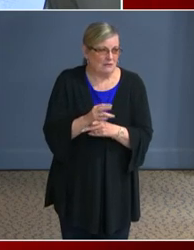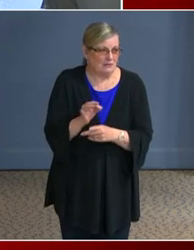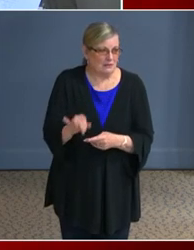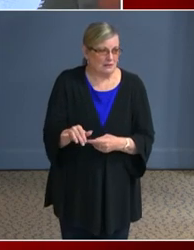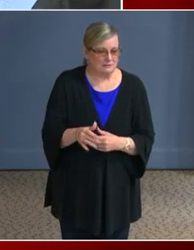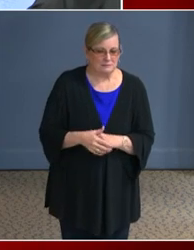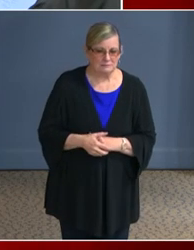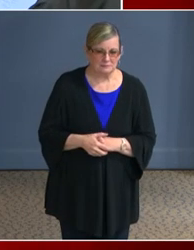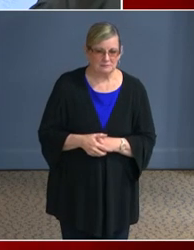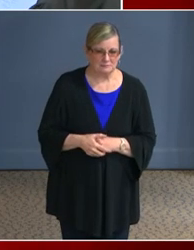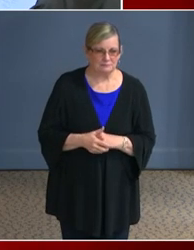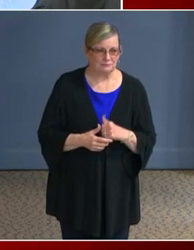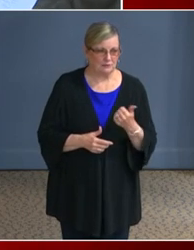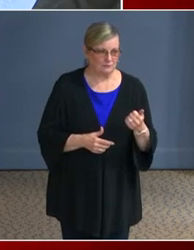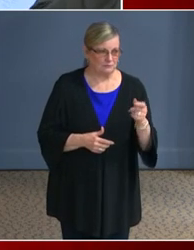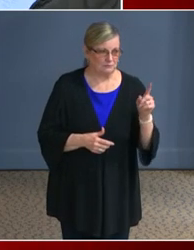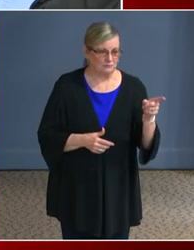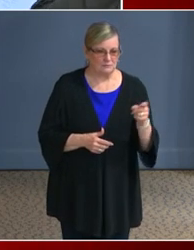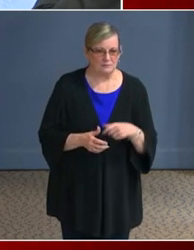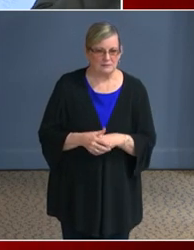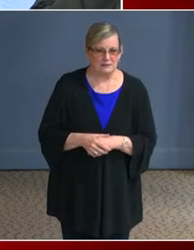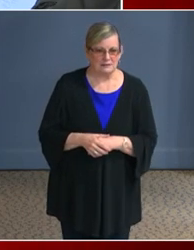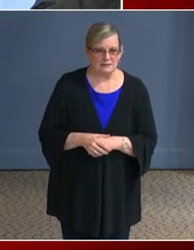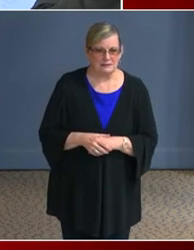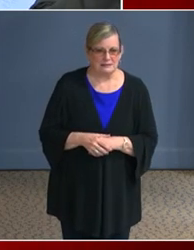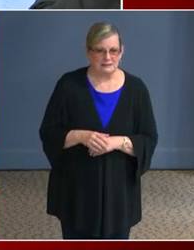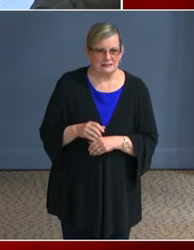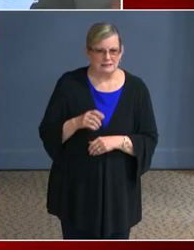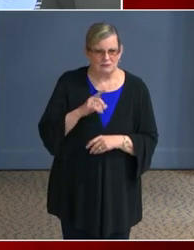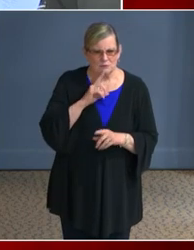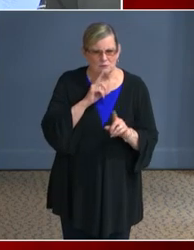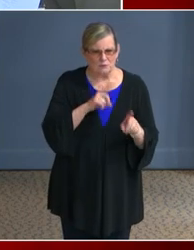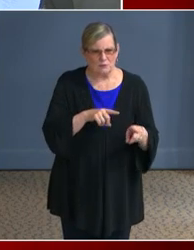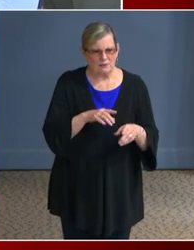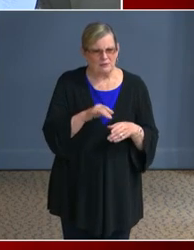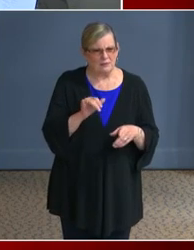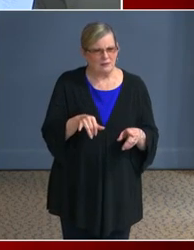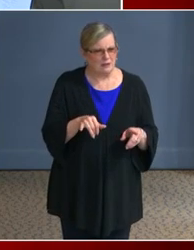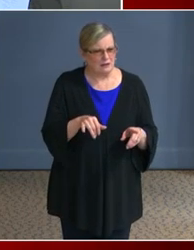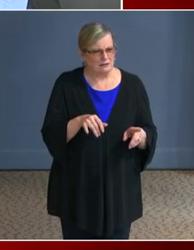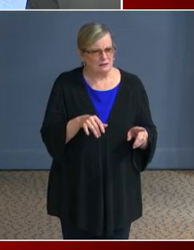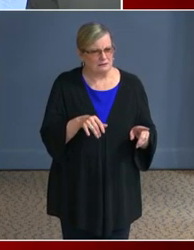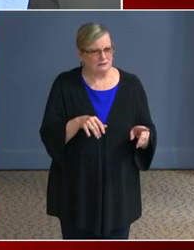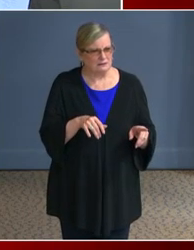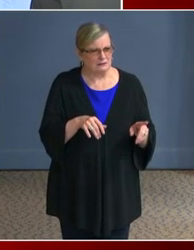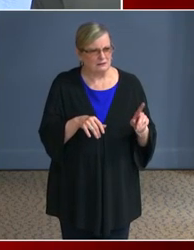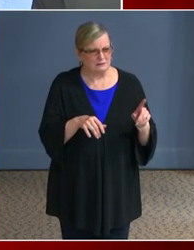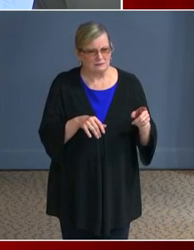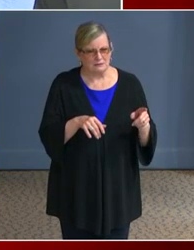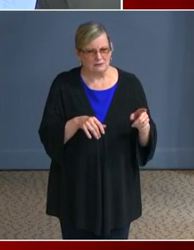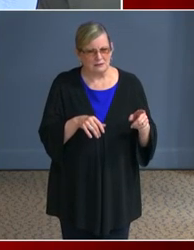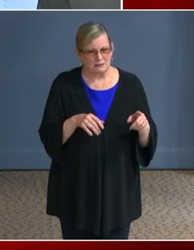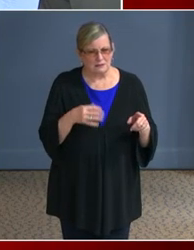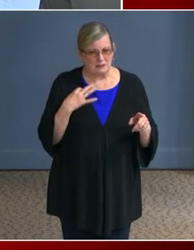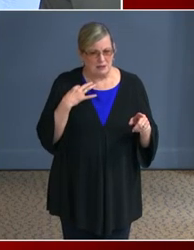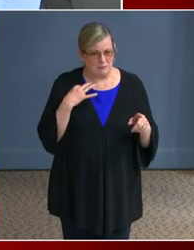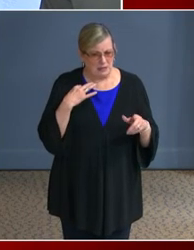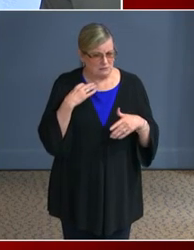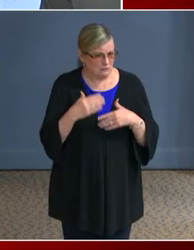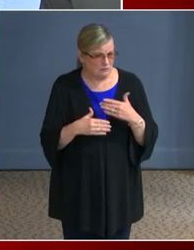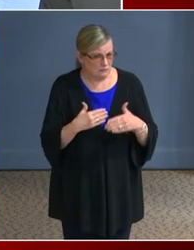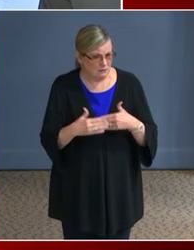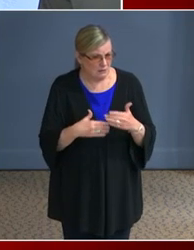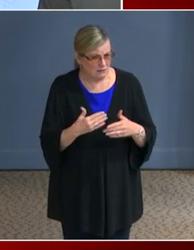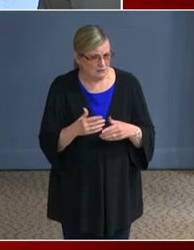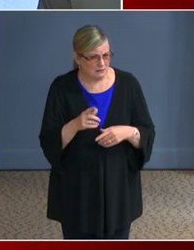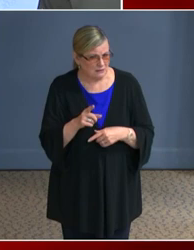Does that answer your question? Yes, it does. Okay. Sorry, there's been reporting that there are, I guess, some difficulties with the application process. Are you